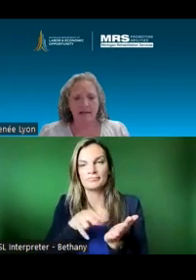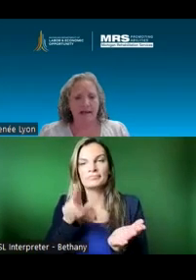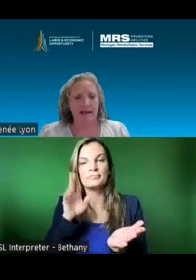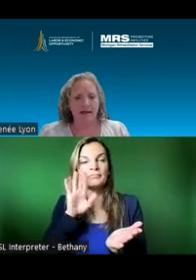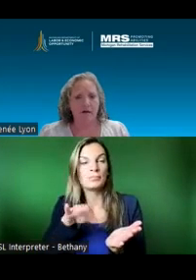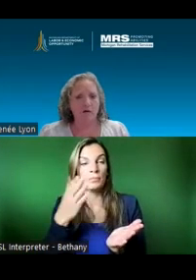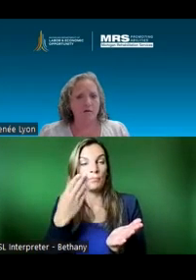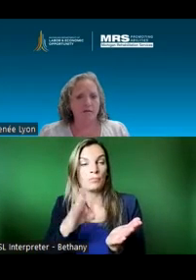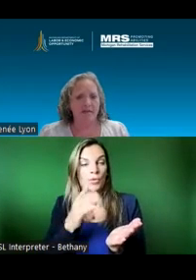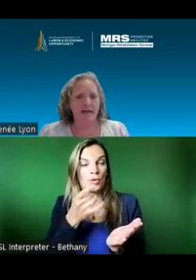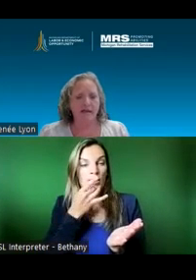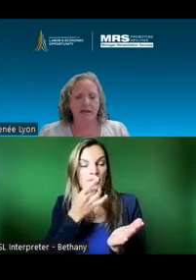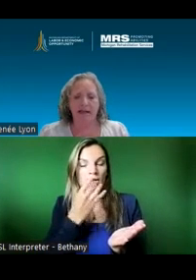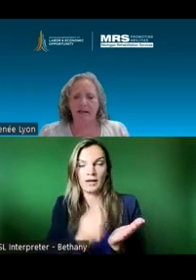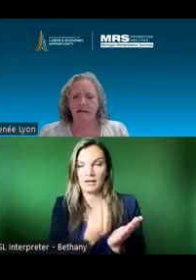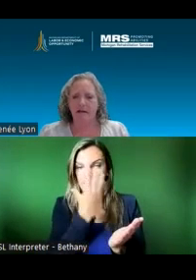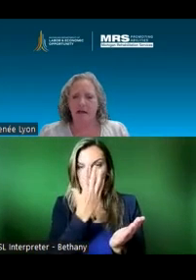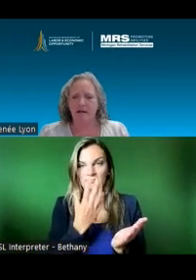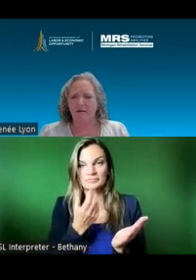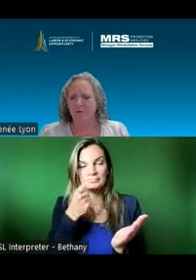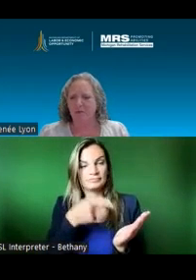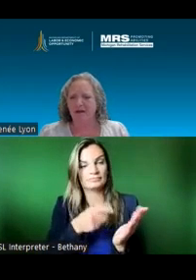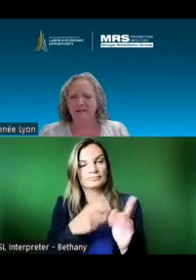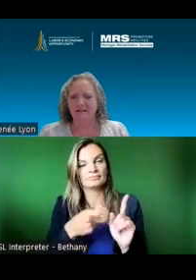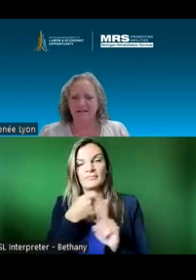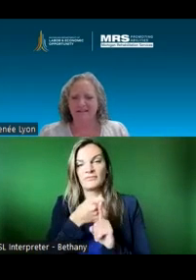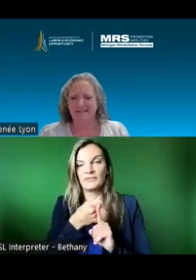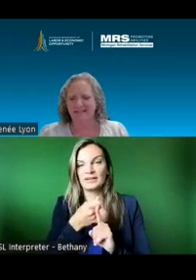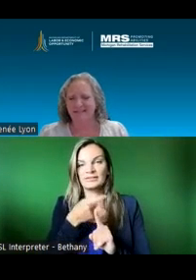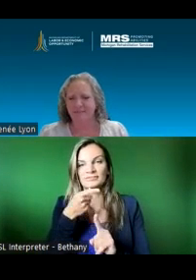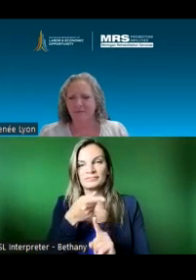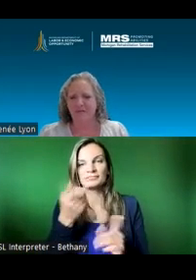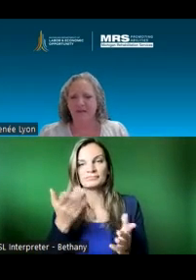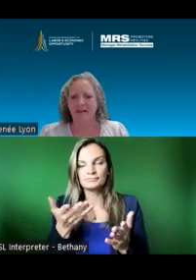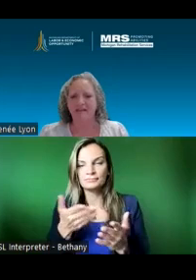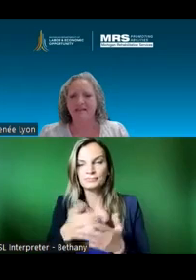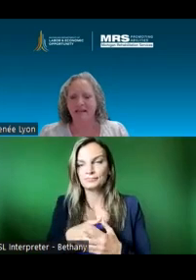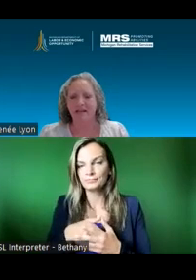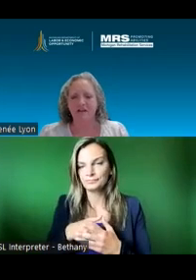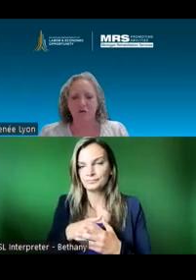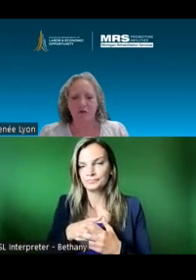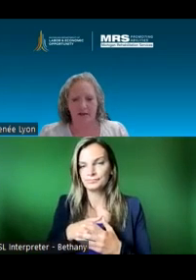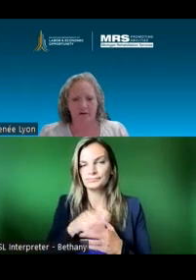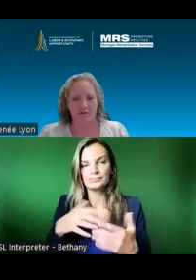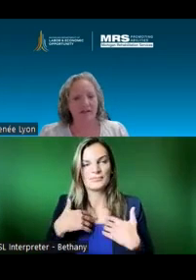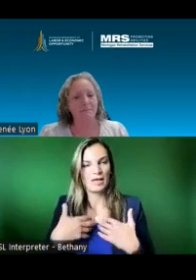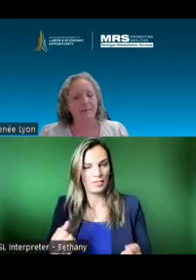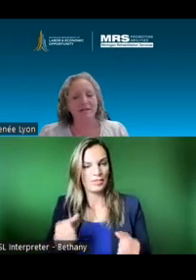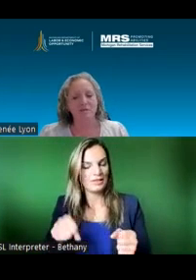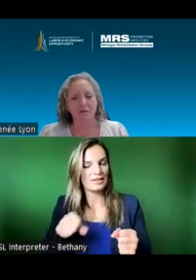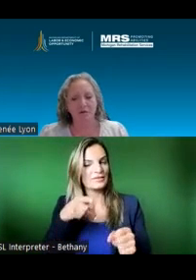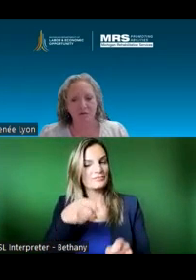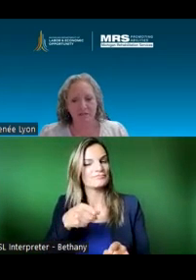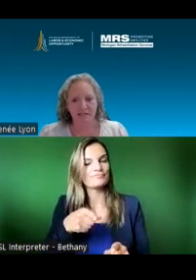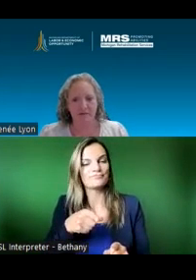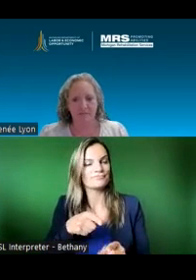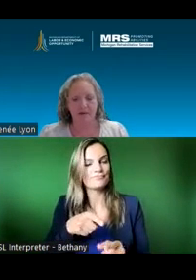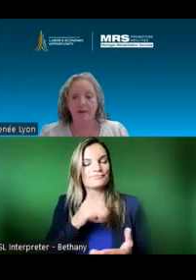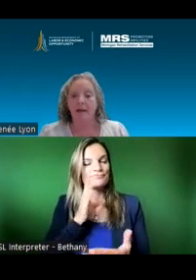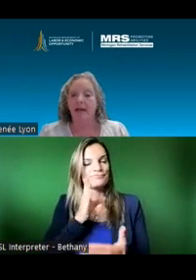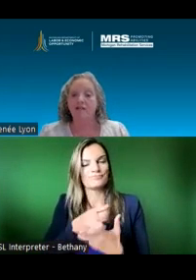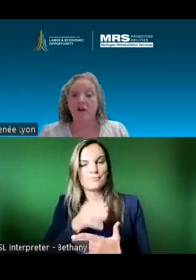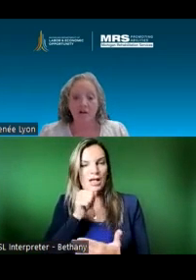light and how that can wreck some things in your health? It can mess with your